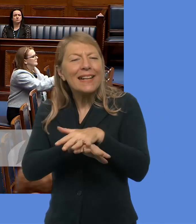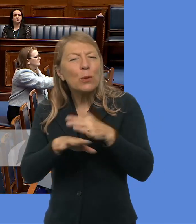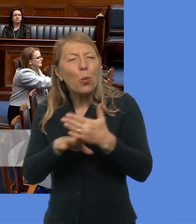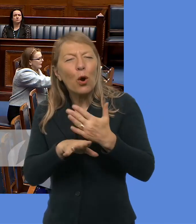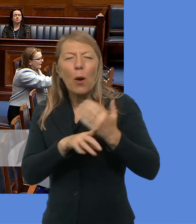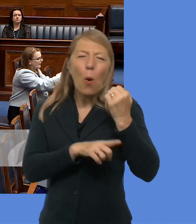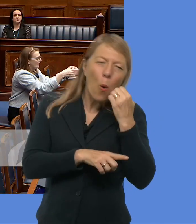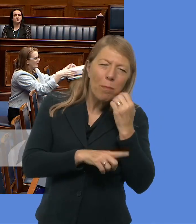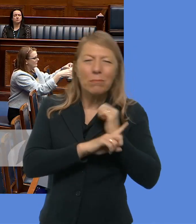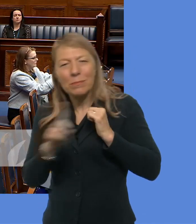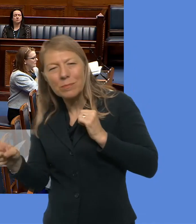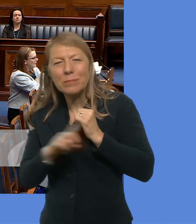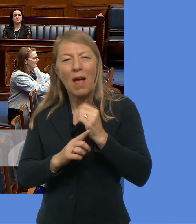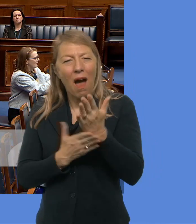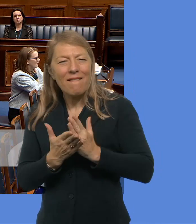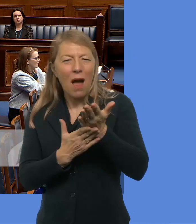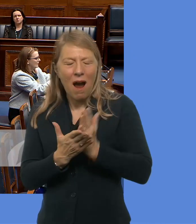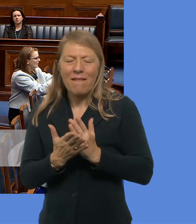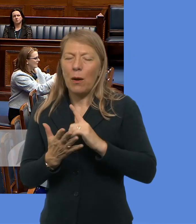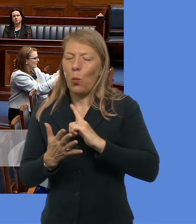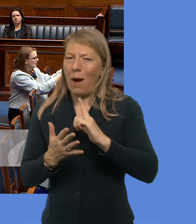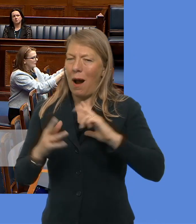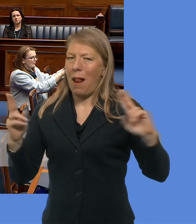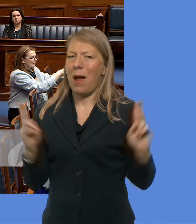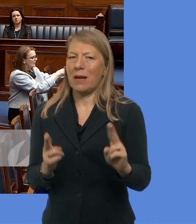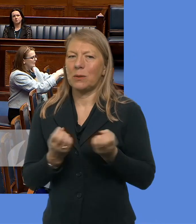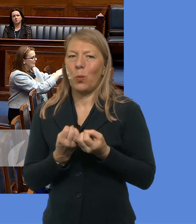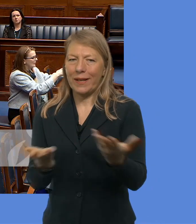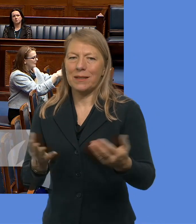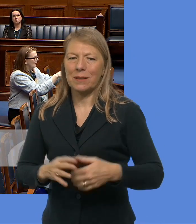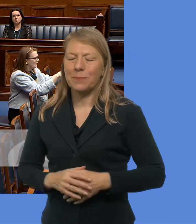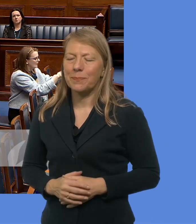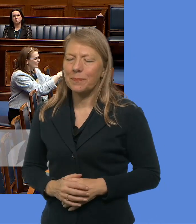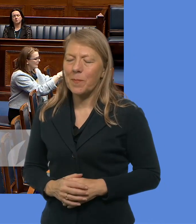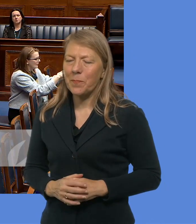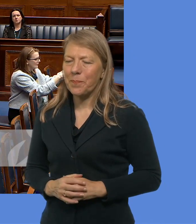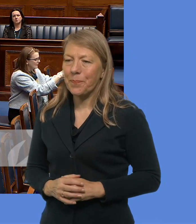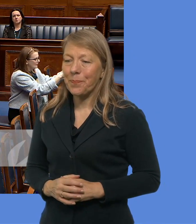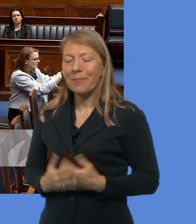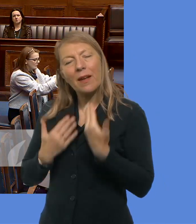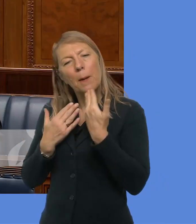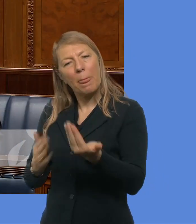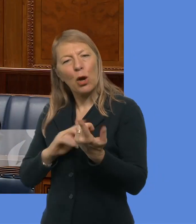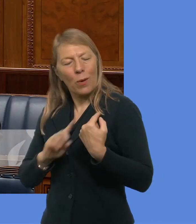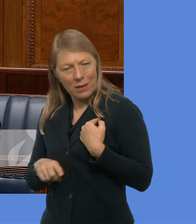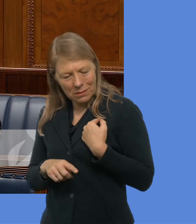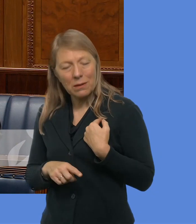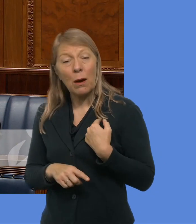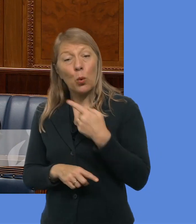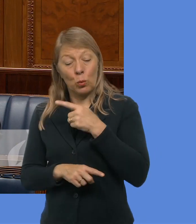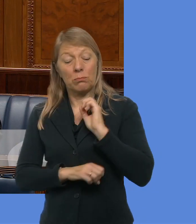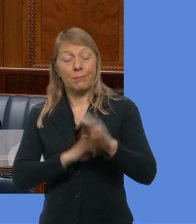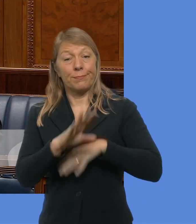McGuigan. And thank the Minister for her answer. In terms of some of the things she's detailed and other things, can I ask